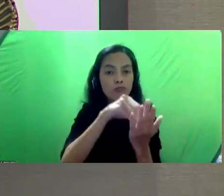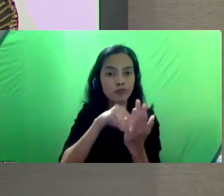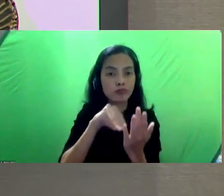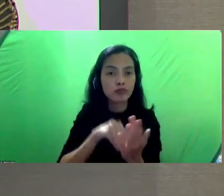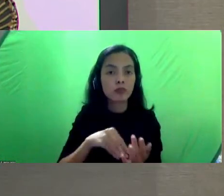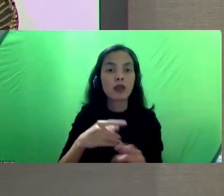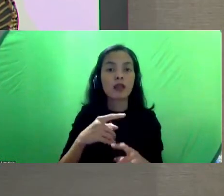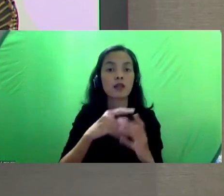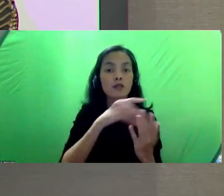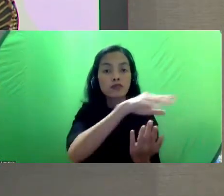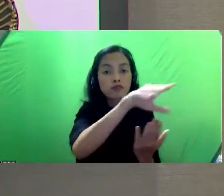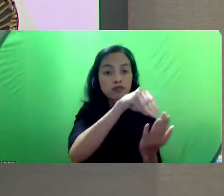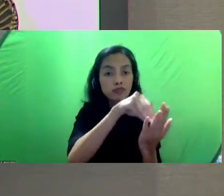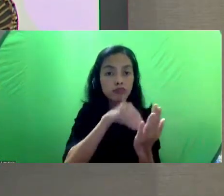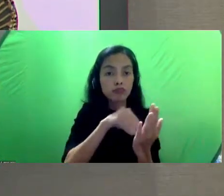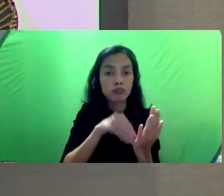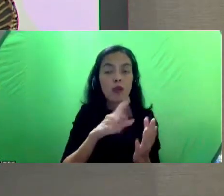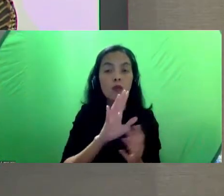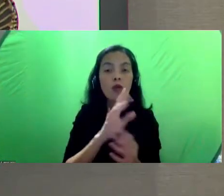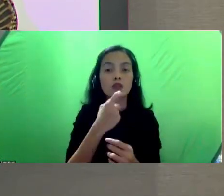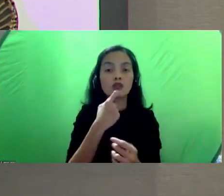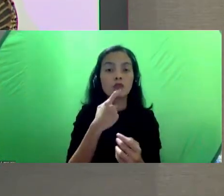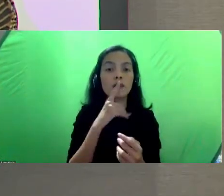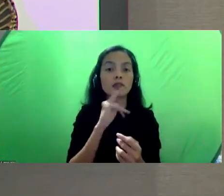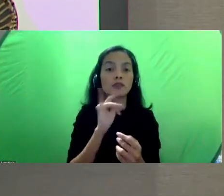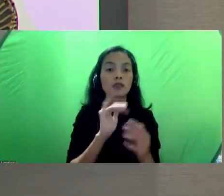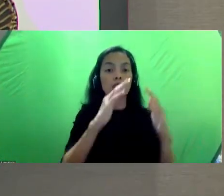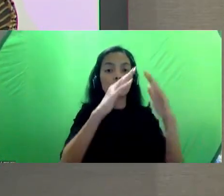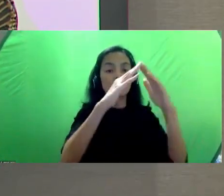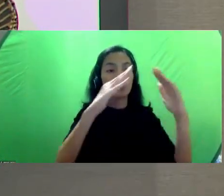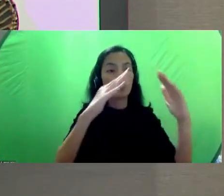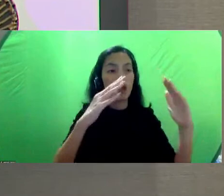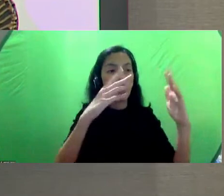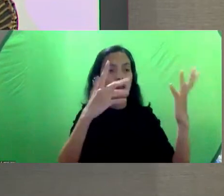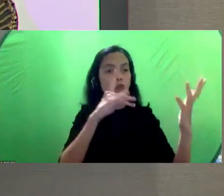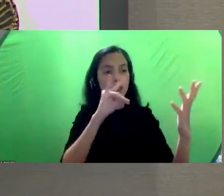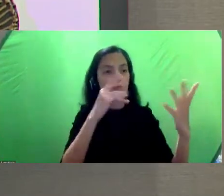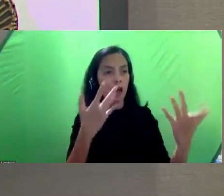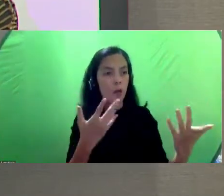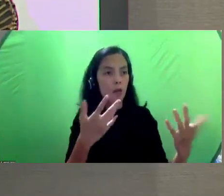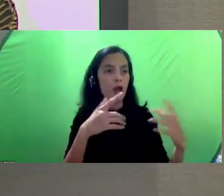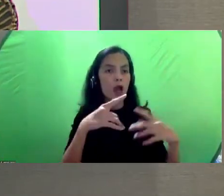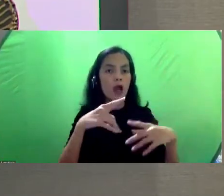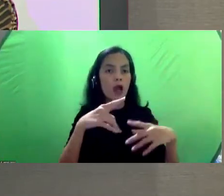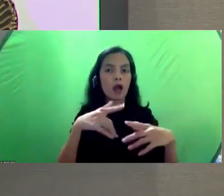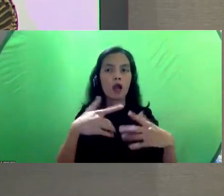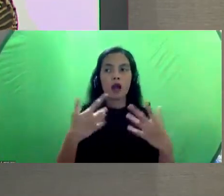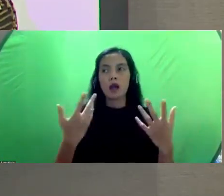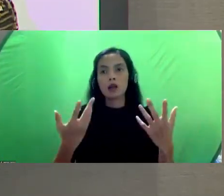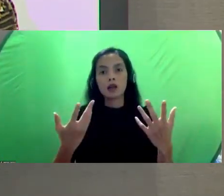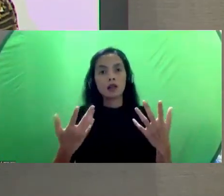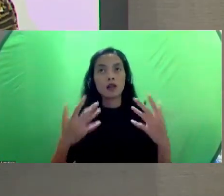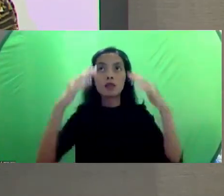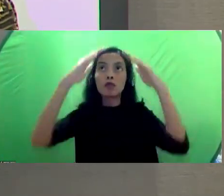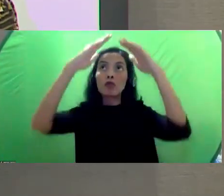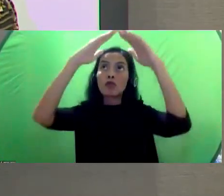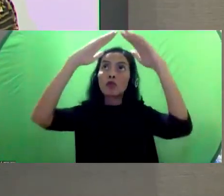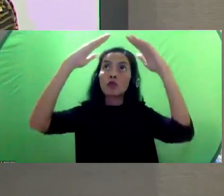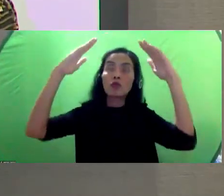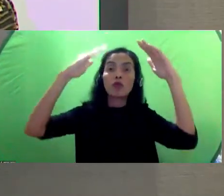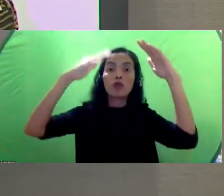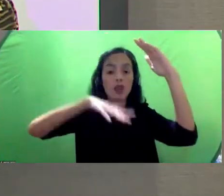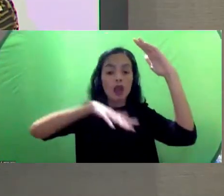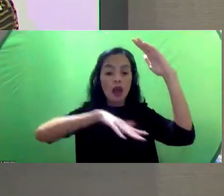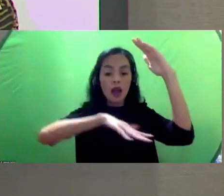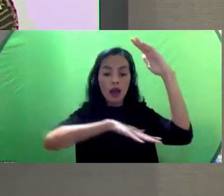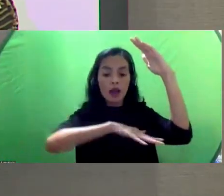for example, the physical housing characteristics, the ceiling, the floor,